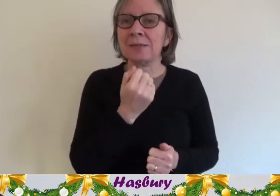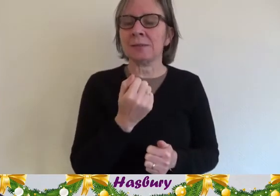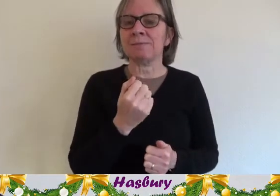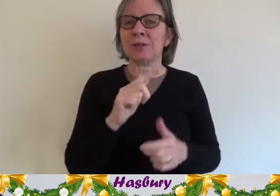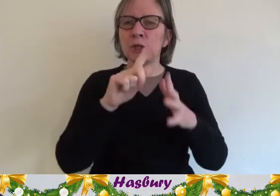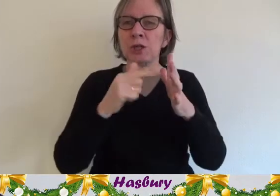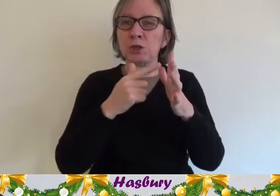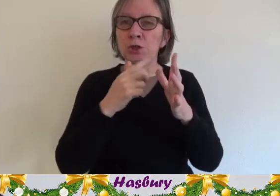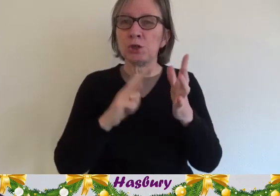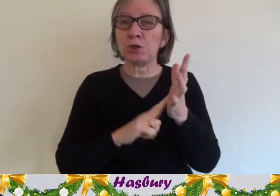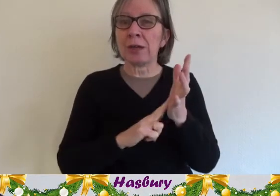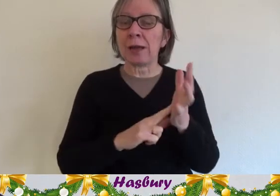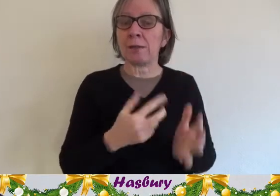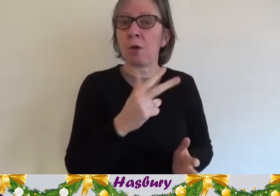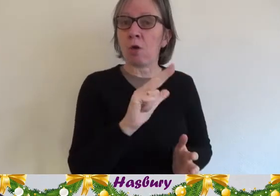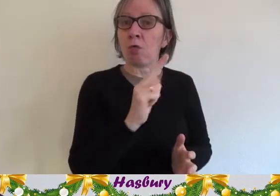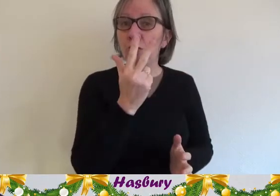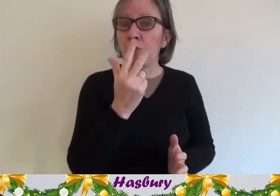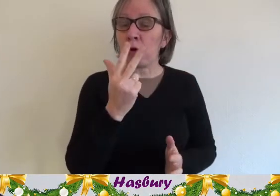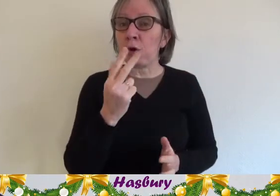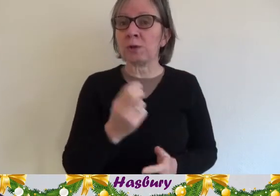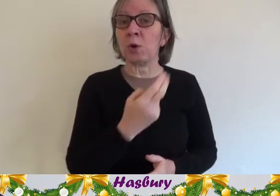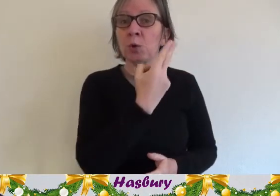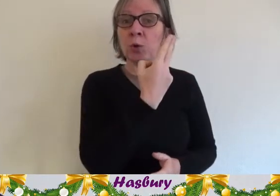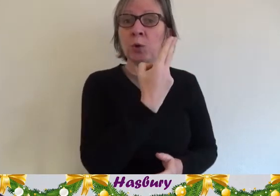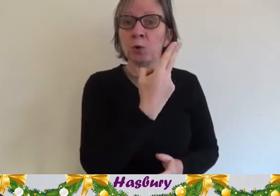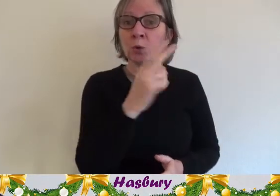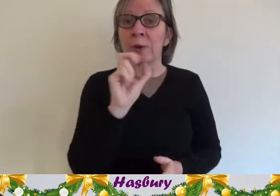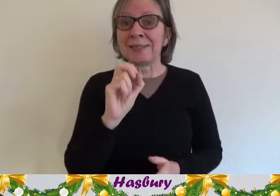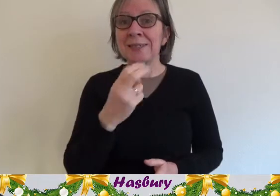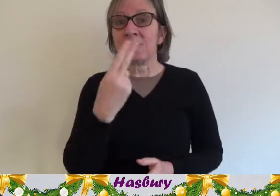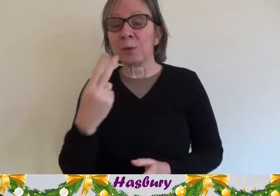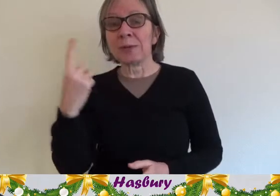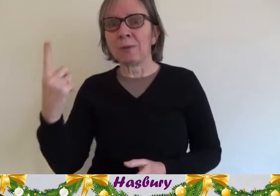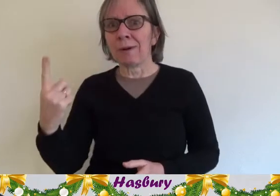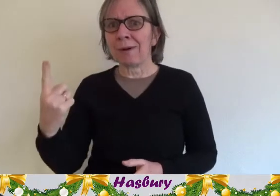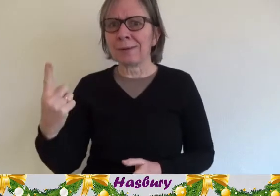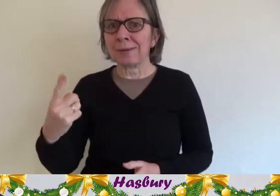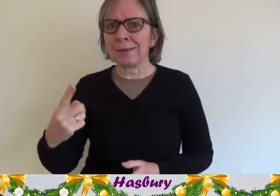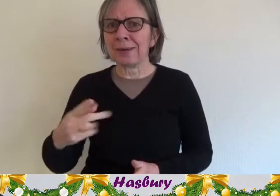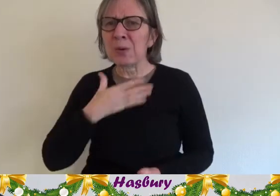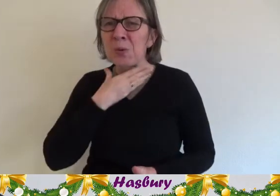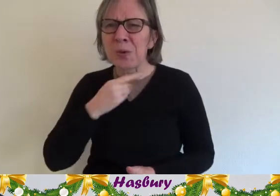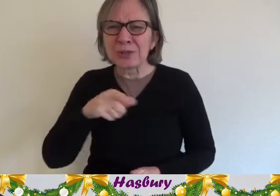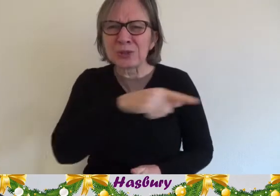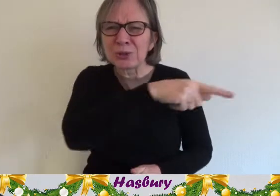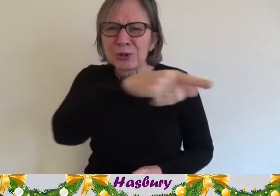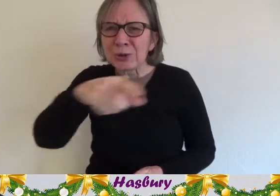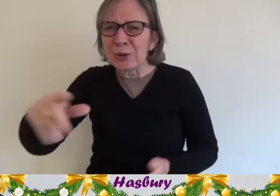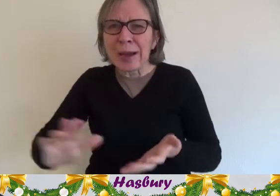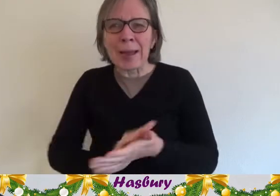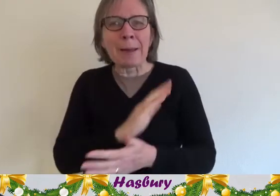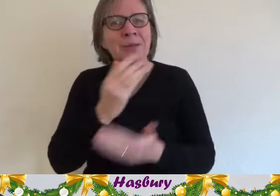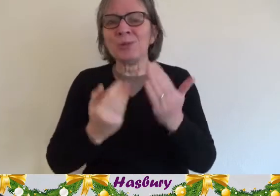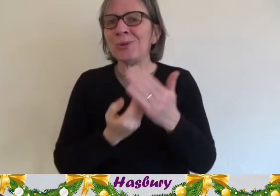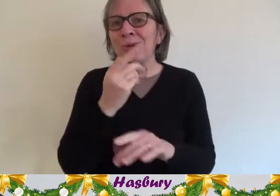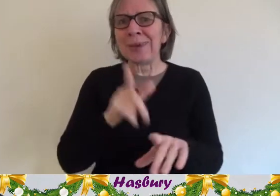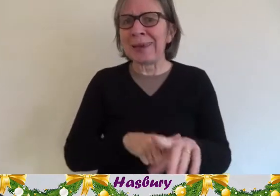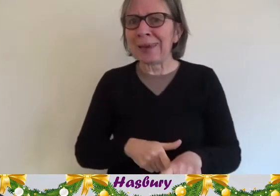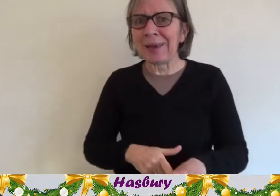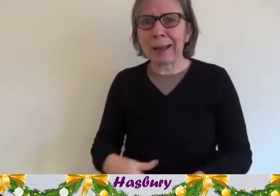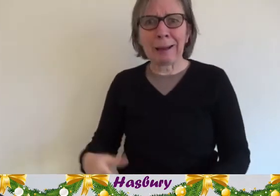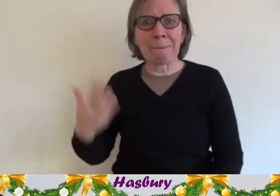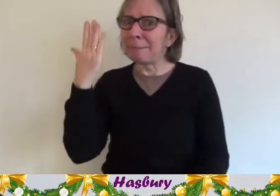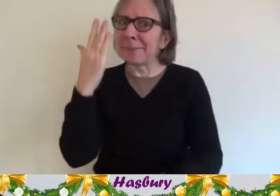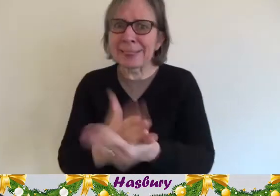2021. And may I wish you all a very happy new year. Who can believe it's 2021